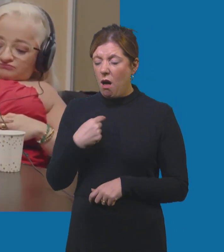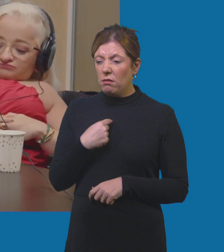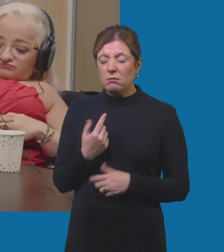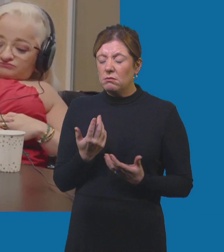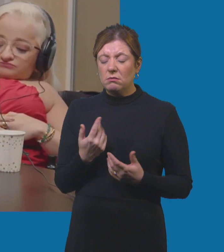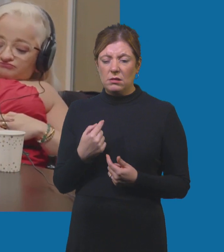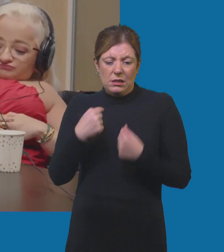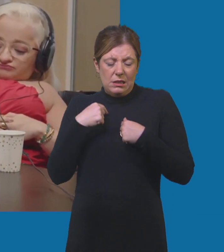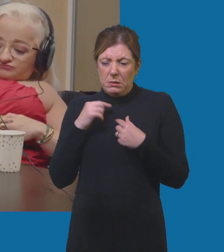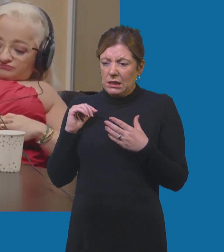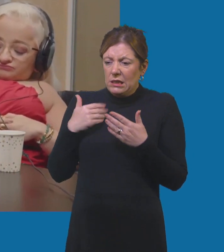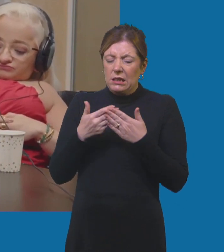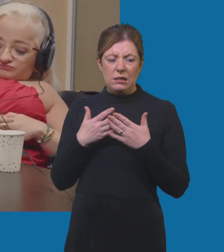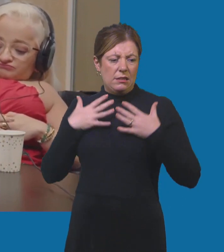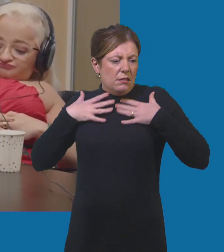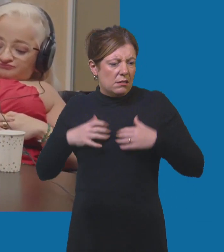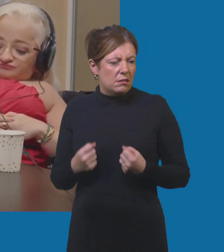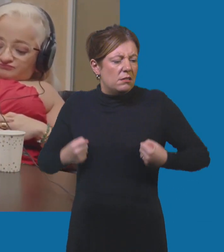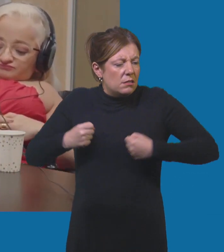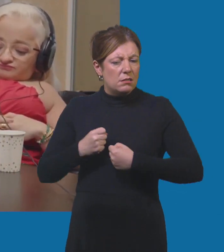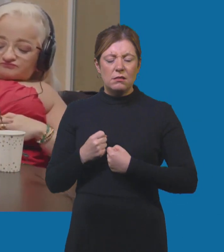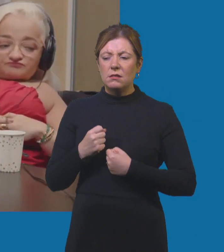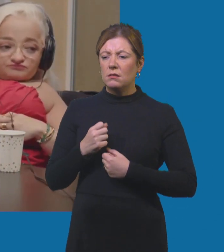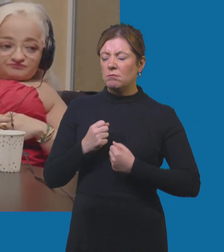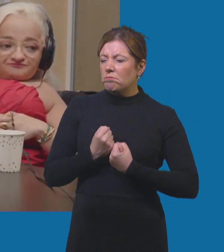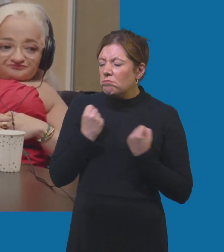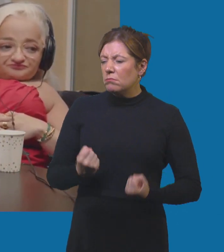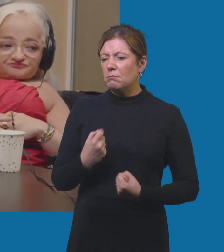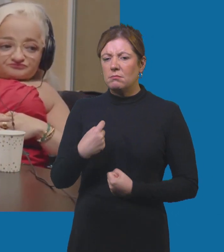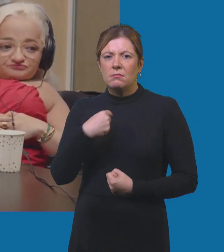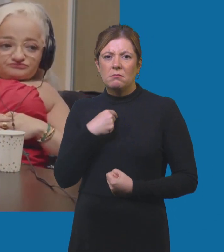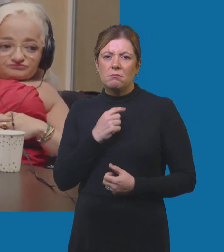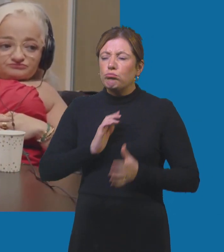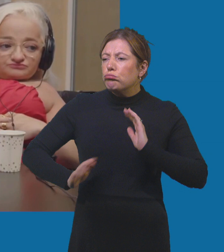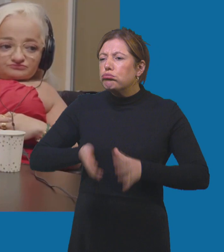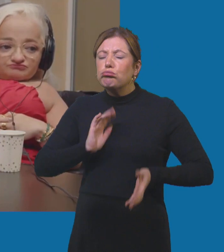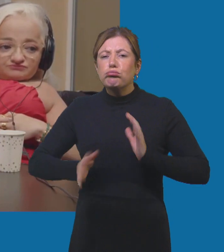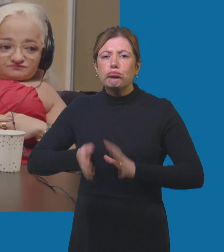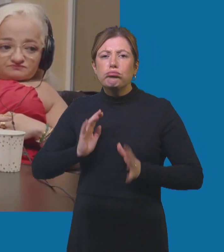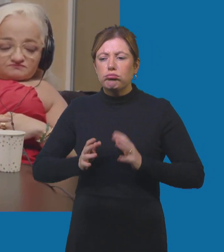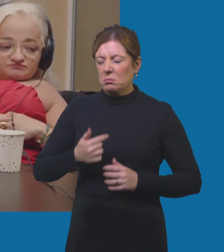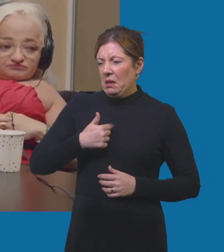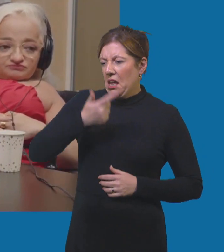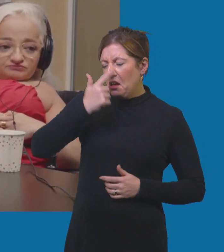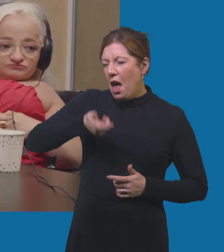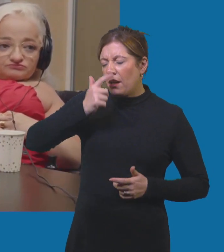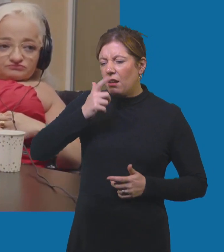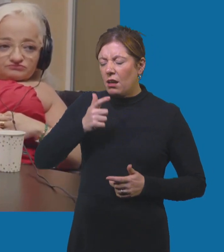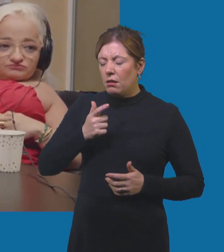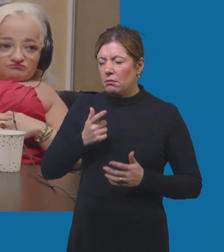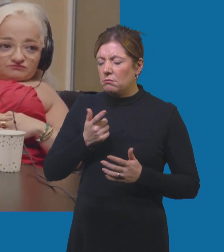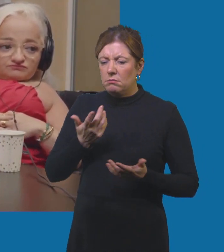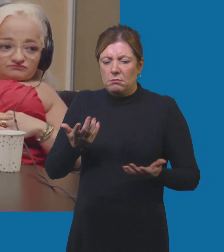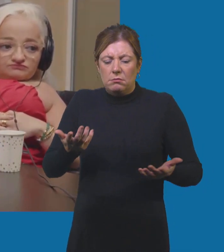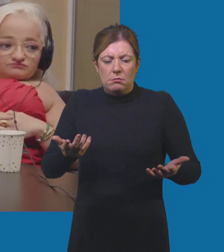which was, you know, it was all about my physicality back then, about how strong I could be, how fast I could run, you know, I could do this, could do that. And